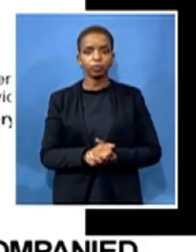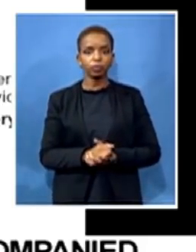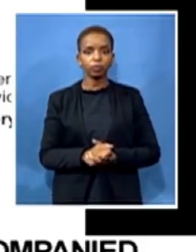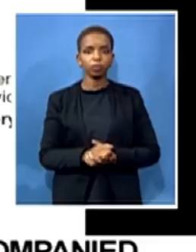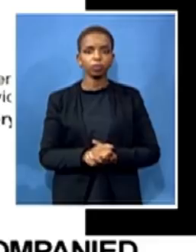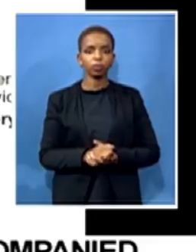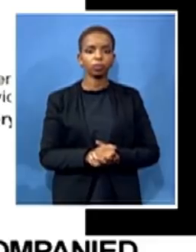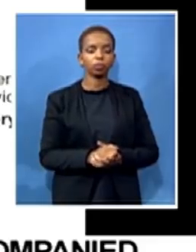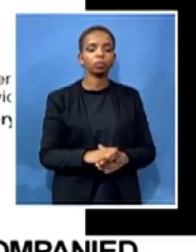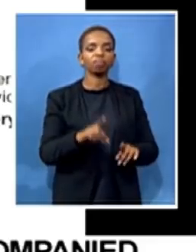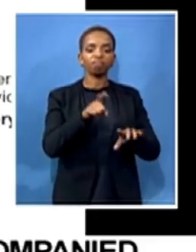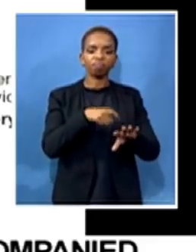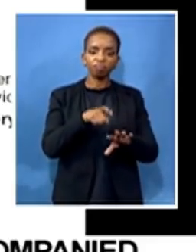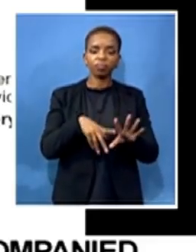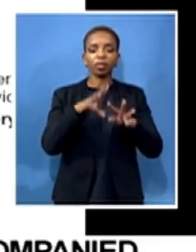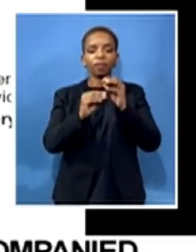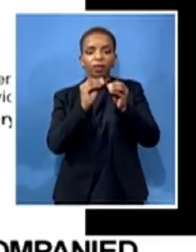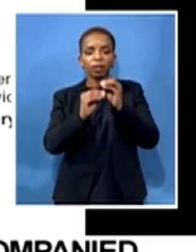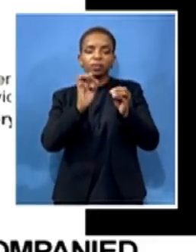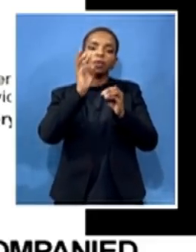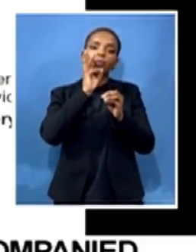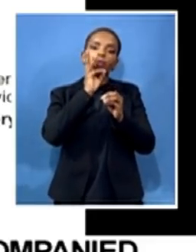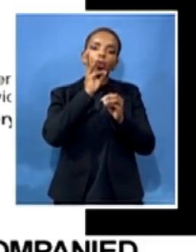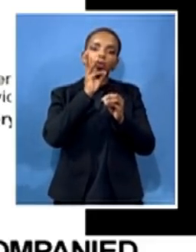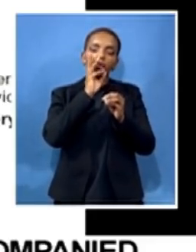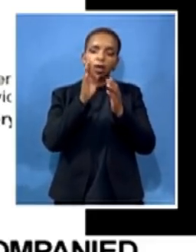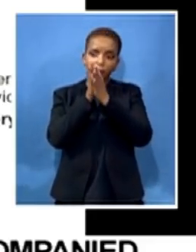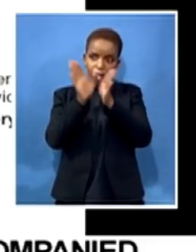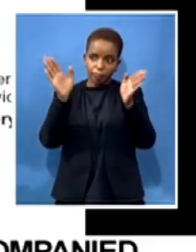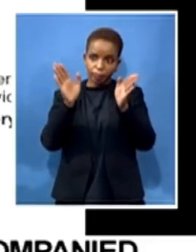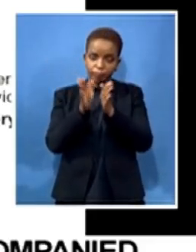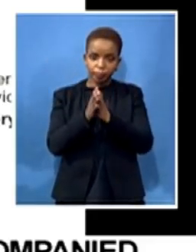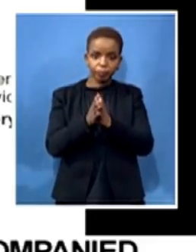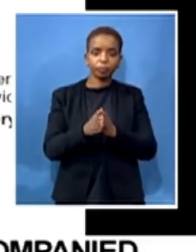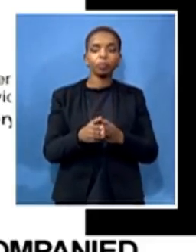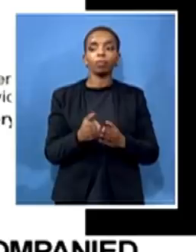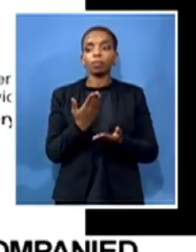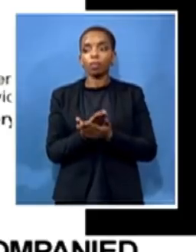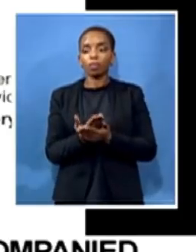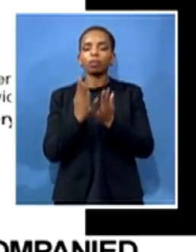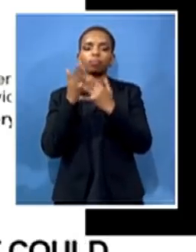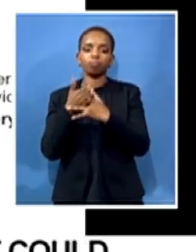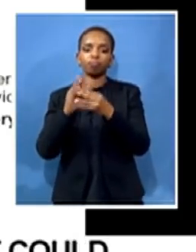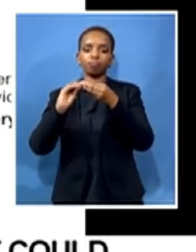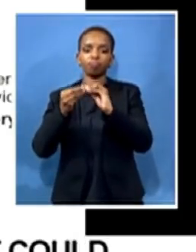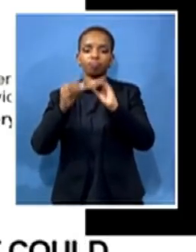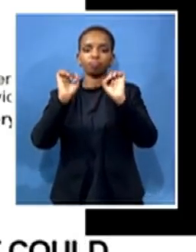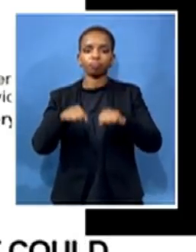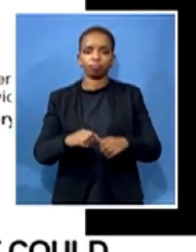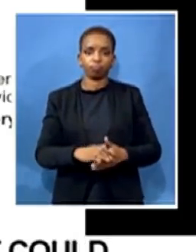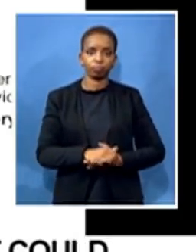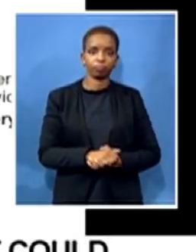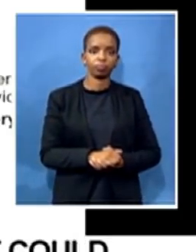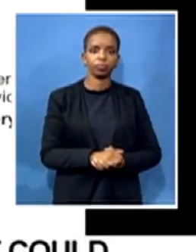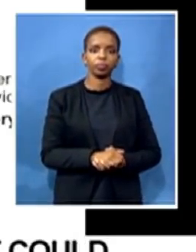sanitation infrastructure where we can. And we have mobilized